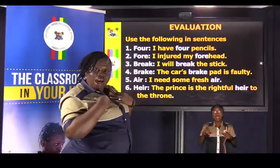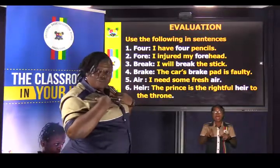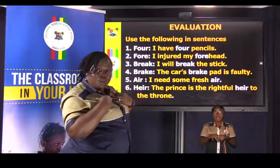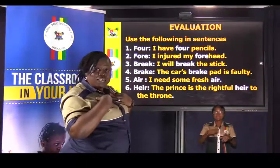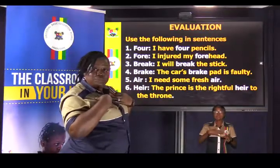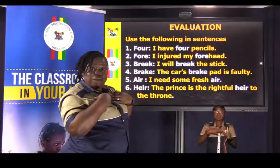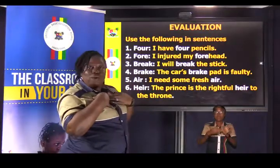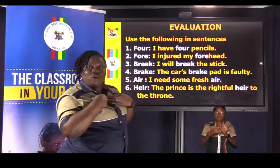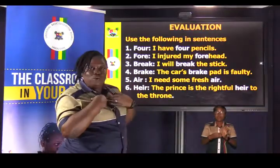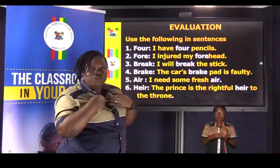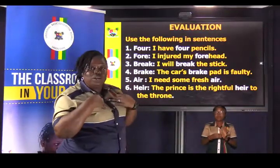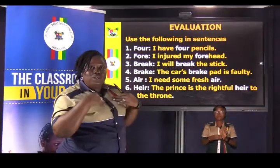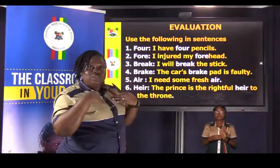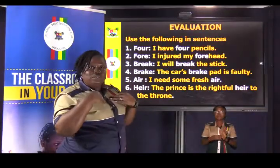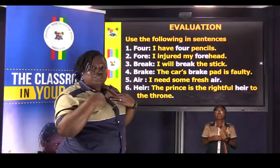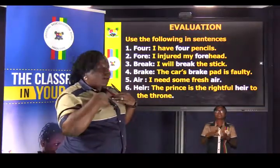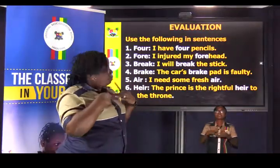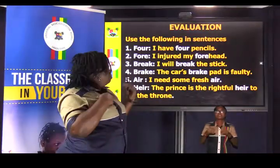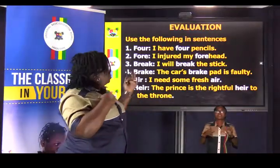I have as my own